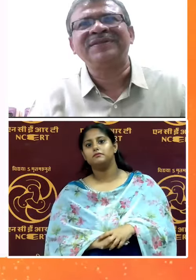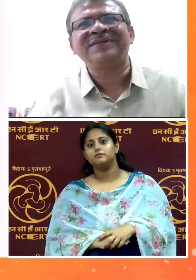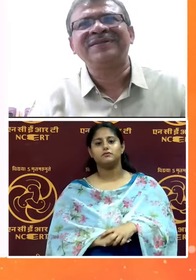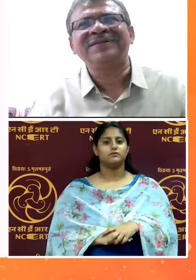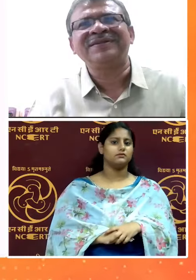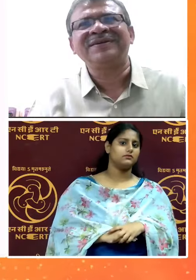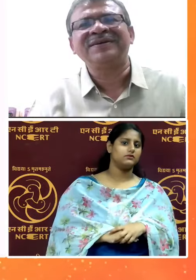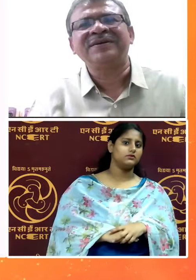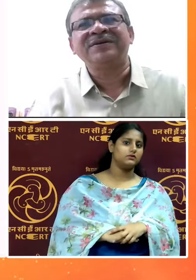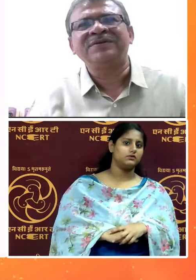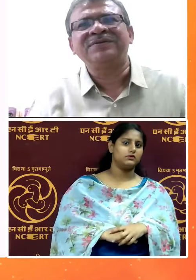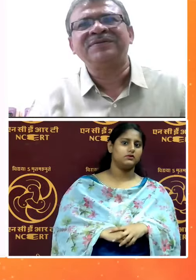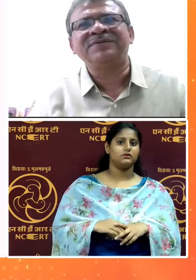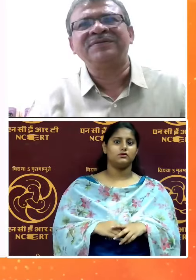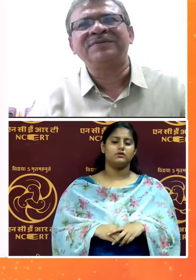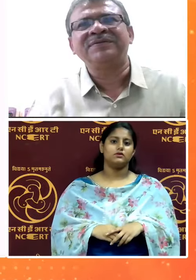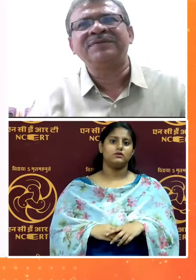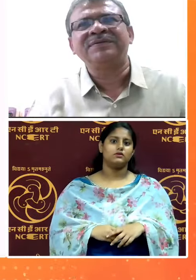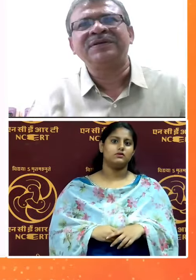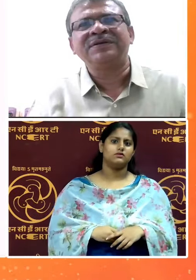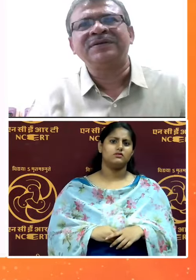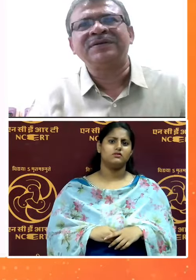No. Yes, the Sunday.